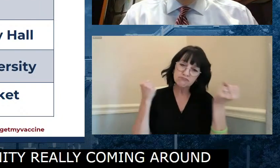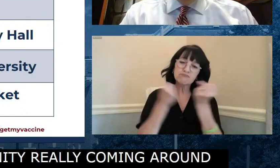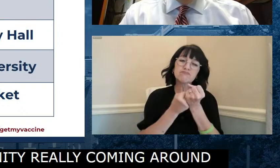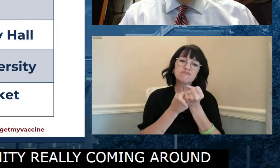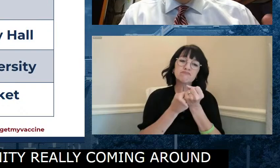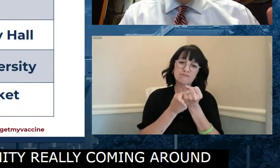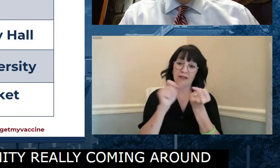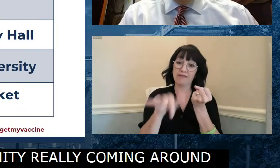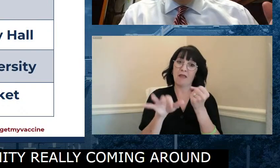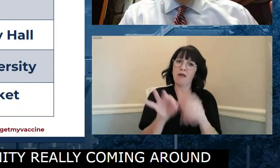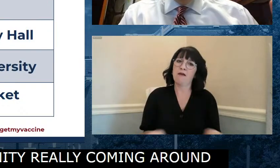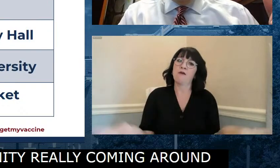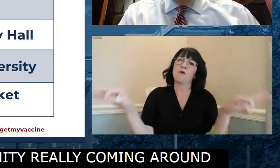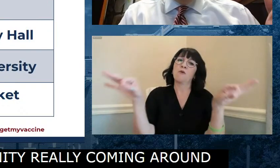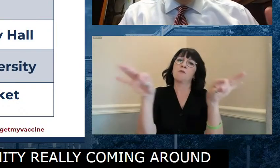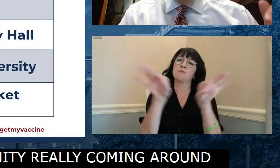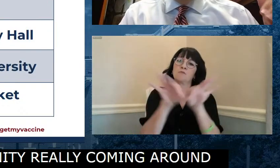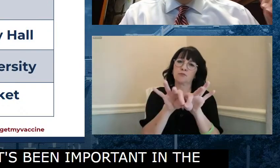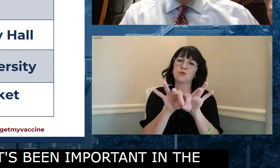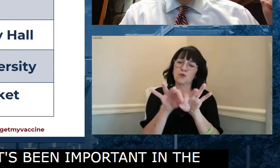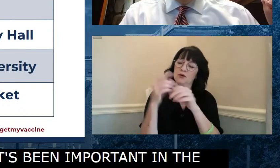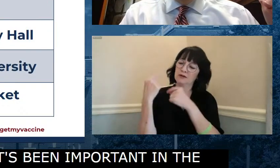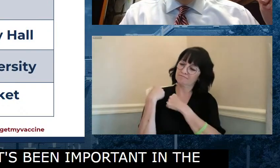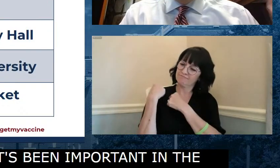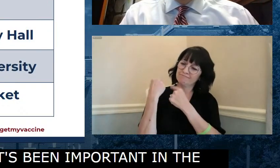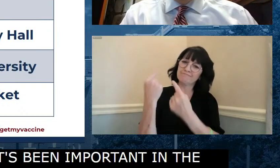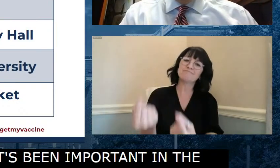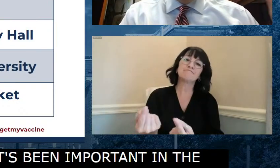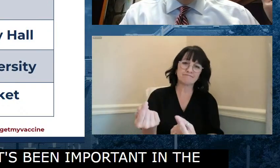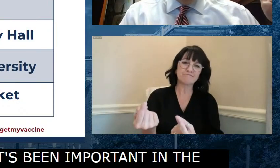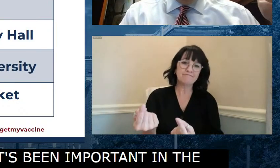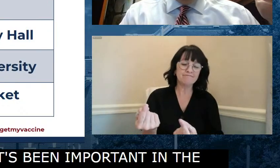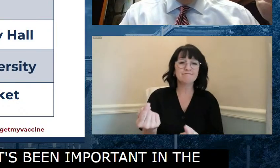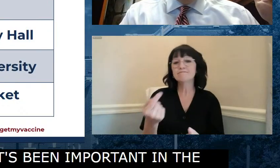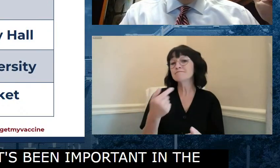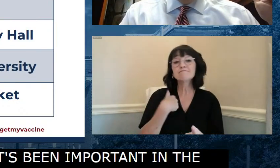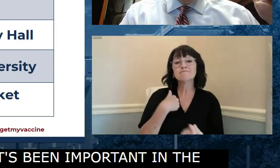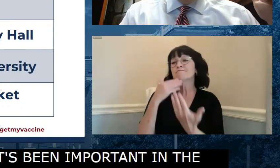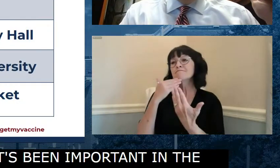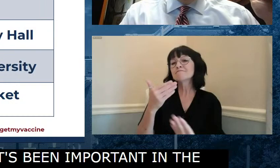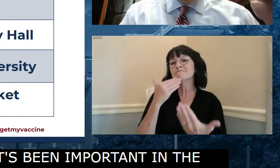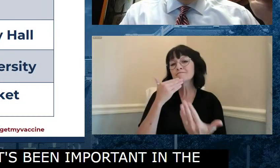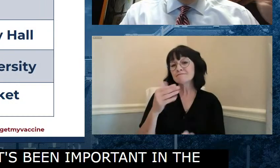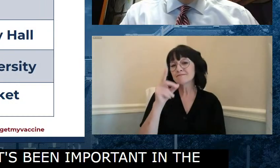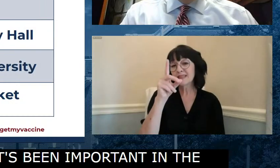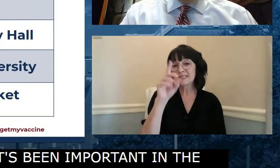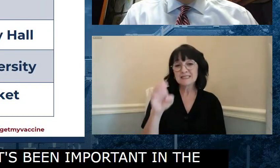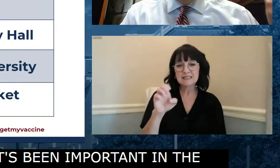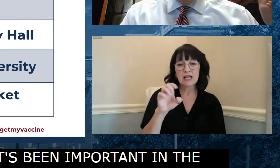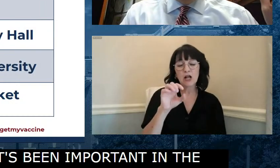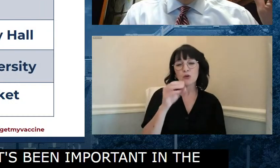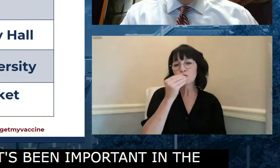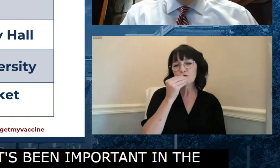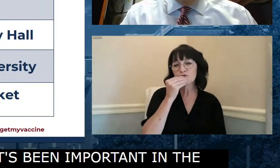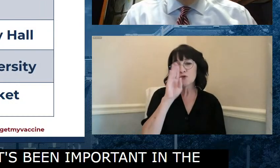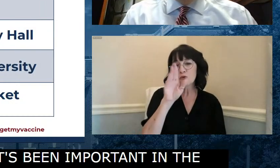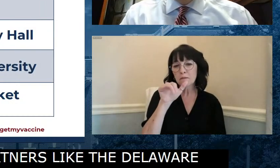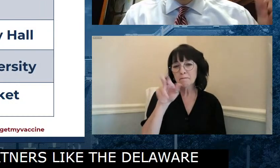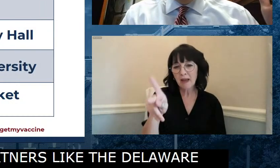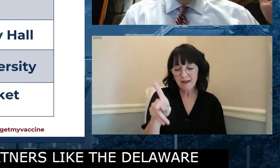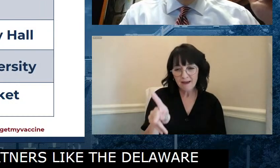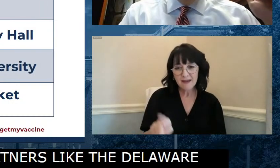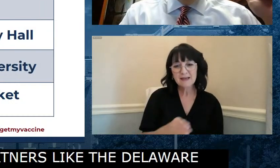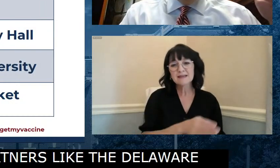year. So this is from our partners like the Delaware Food Bank, the United Way, where it runs a 2-on-1